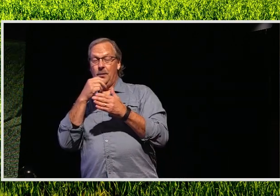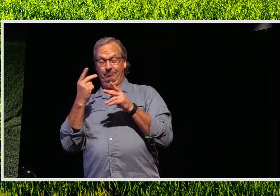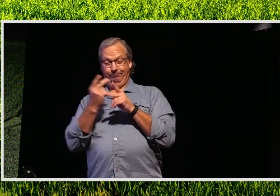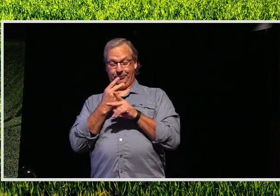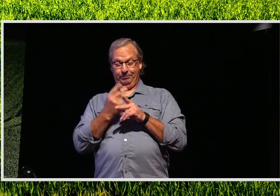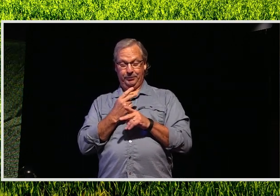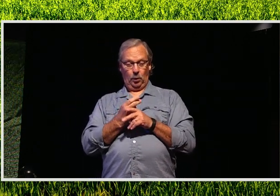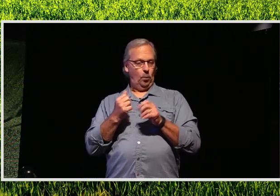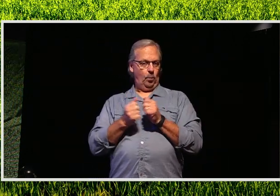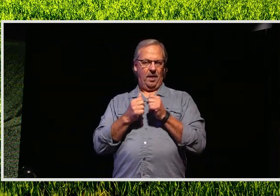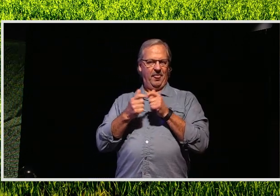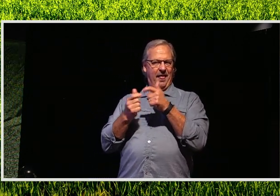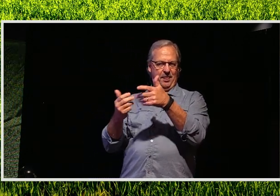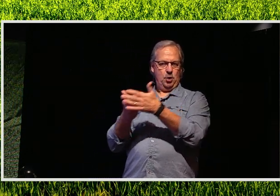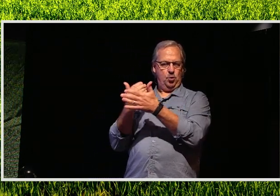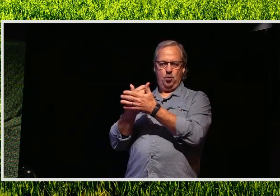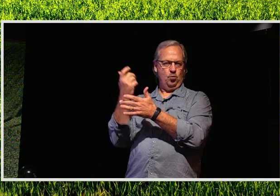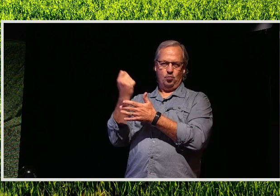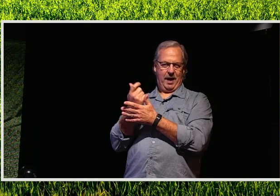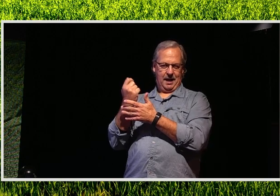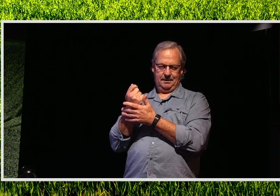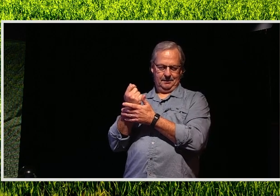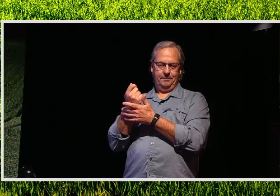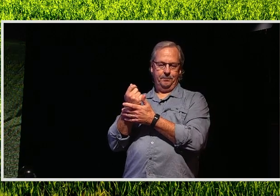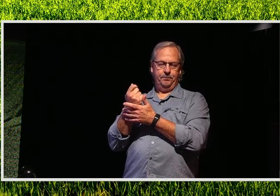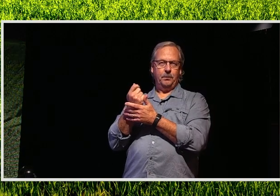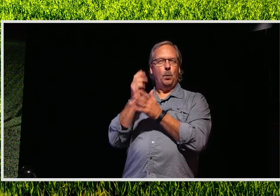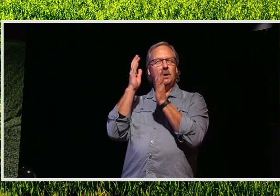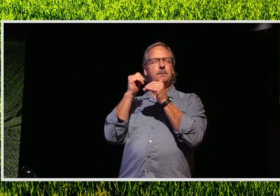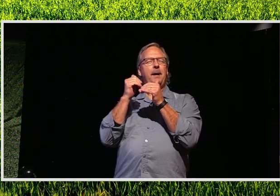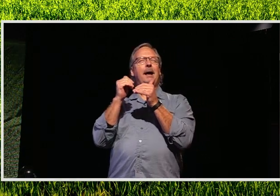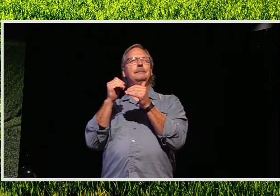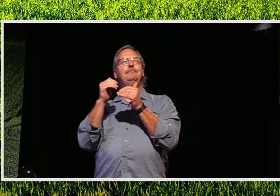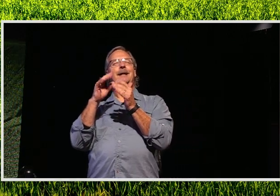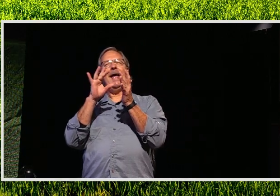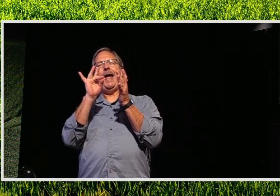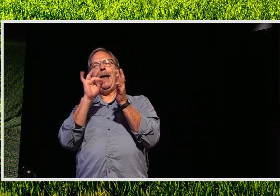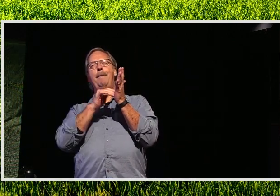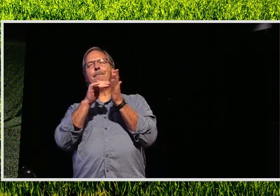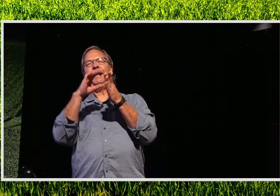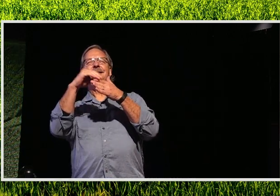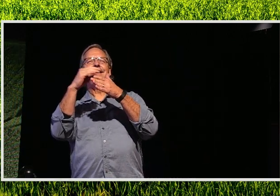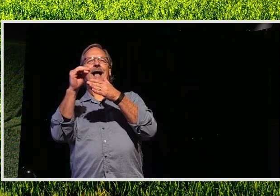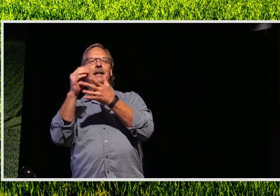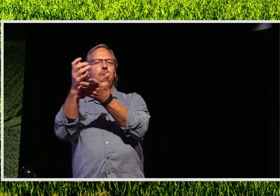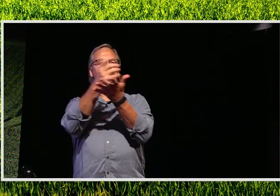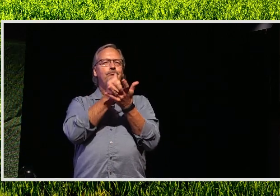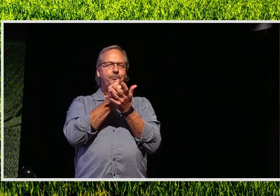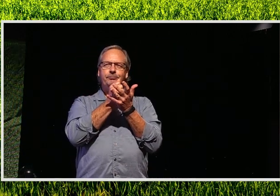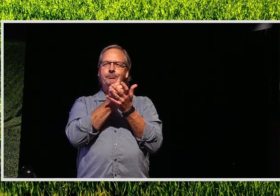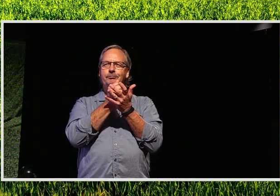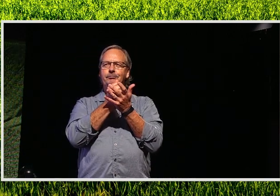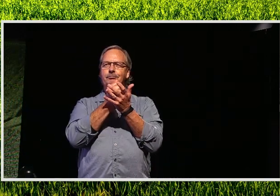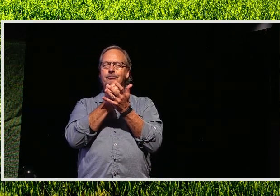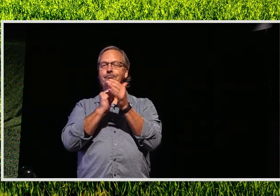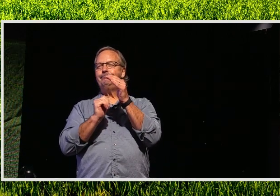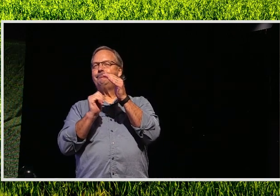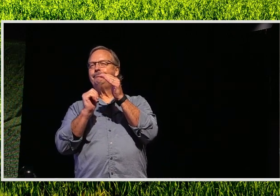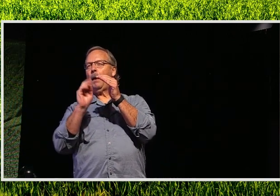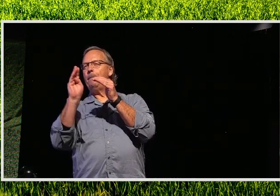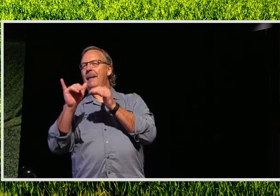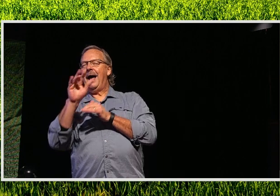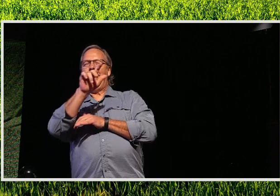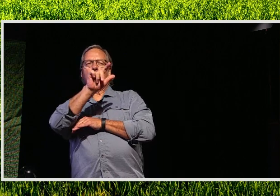USDA grant included in there, we're expecting nearly $8 million in revenue by 2027. But you can see